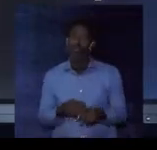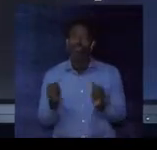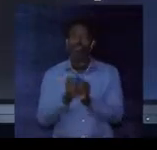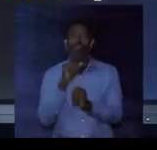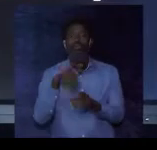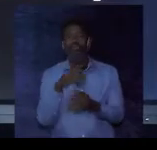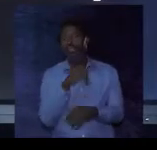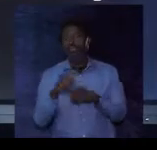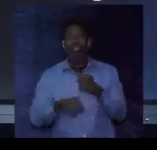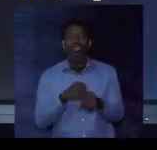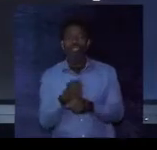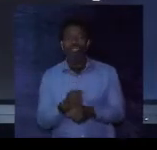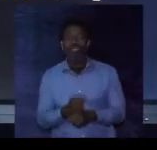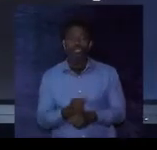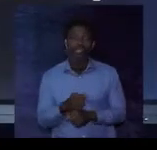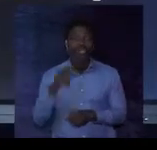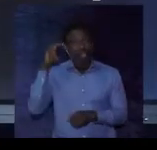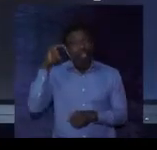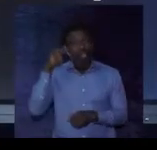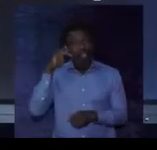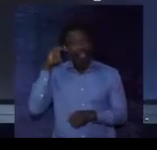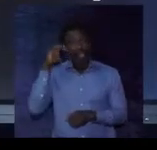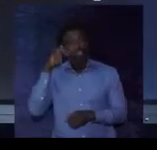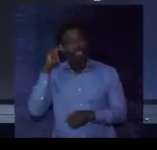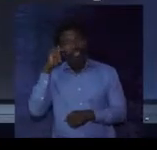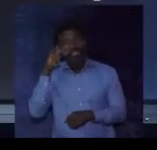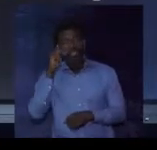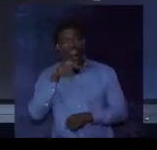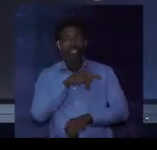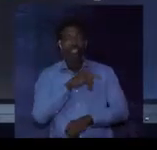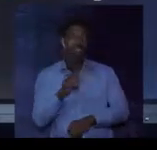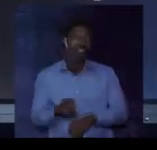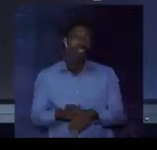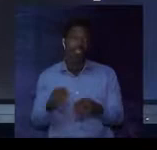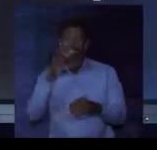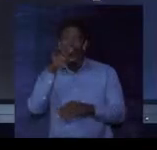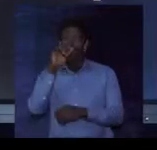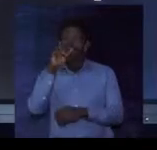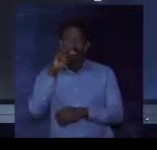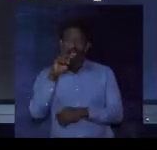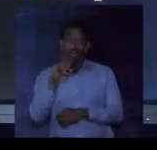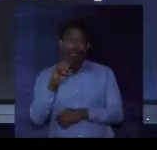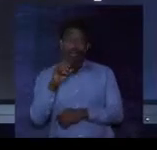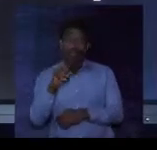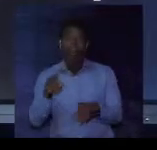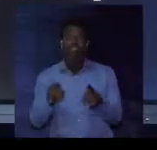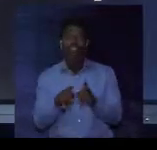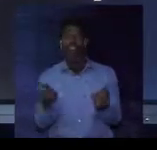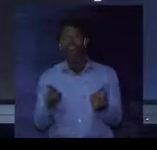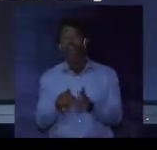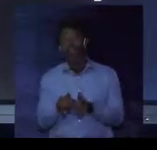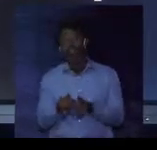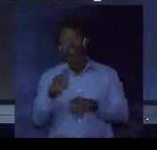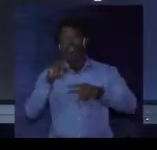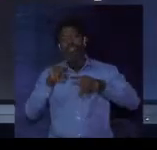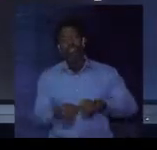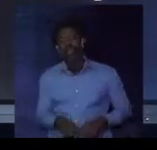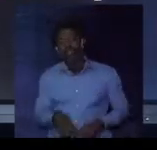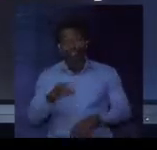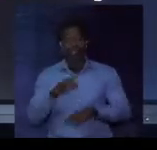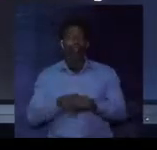time, that is within a year. The Nigerian climate varies greatly depending on the